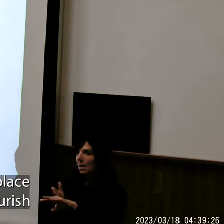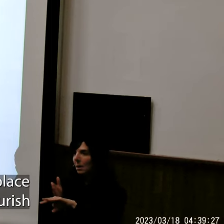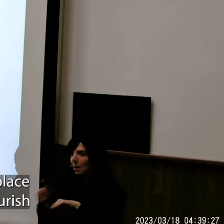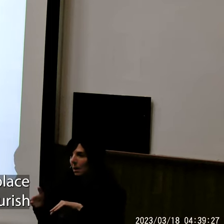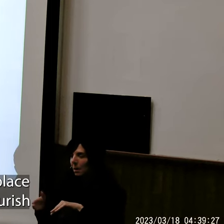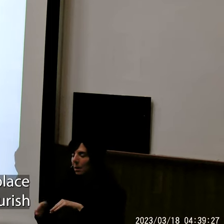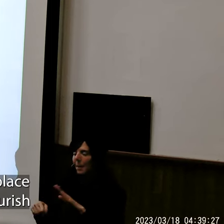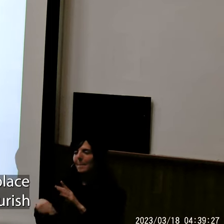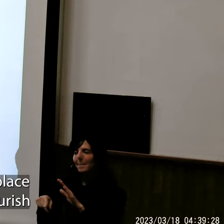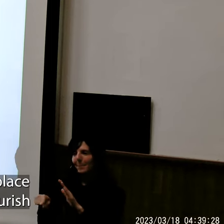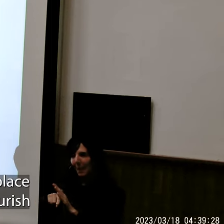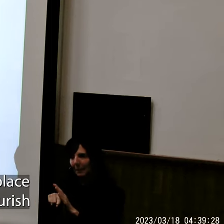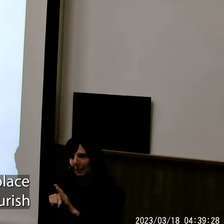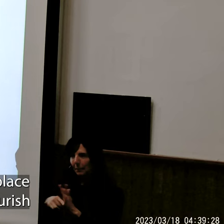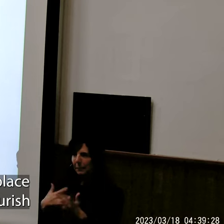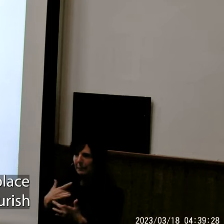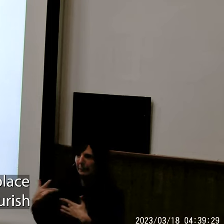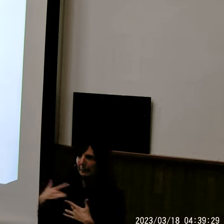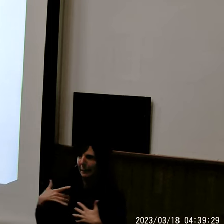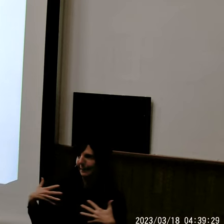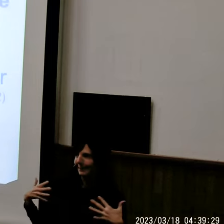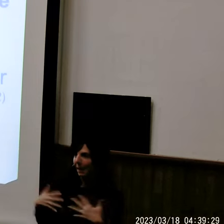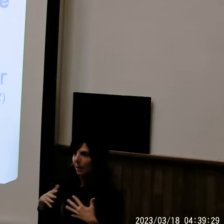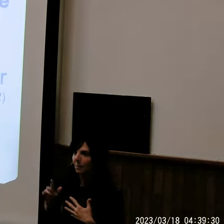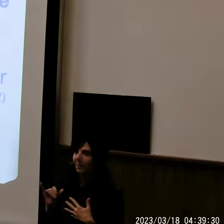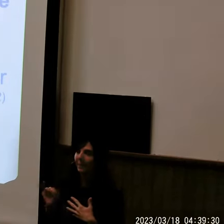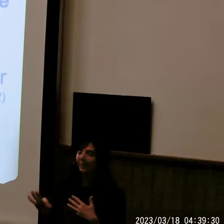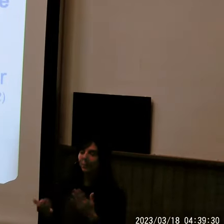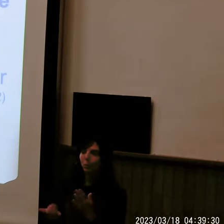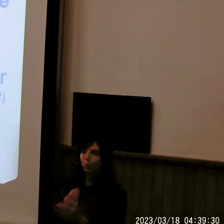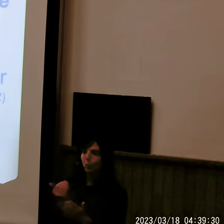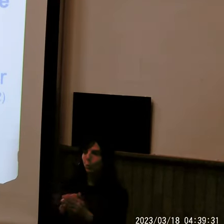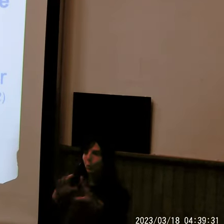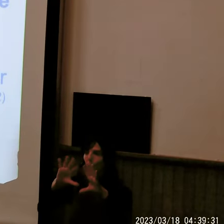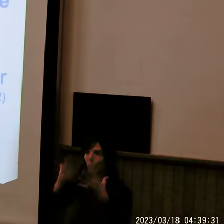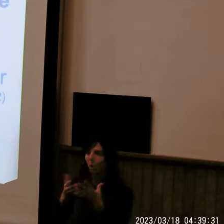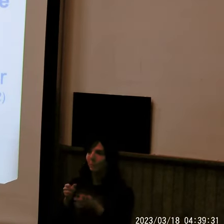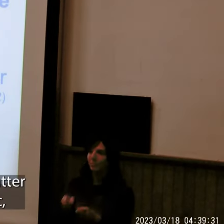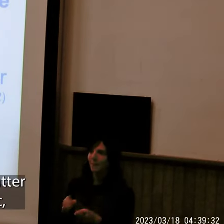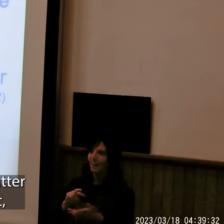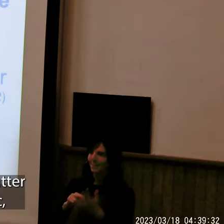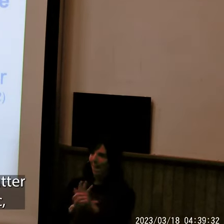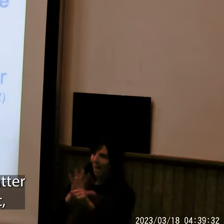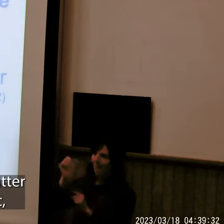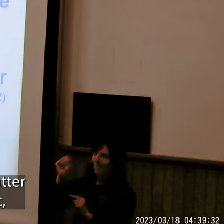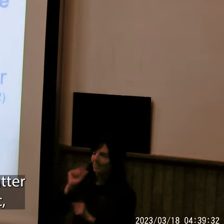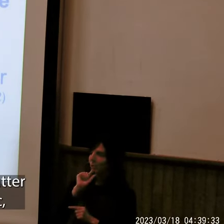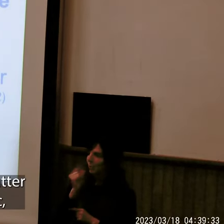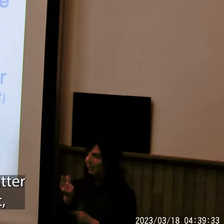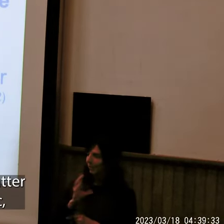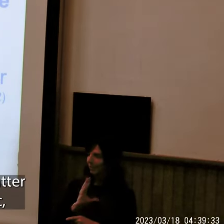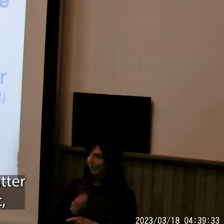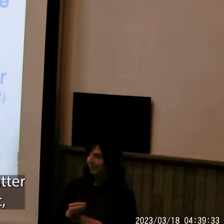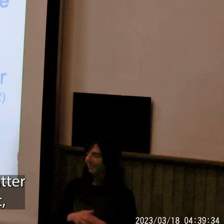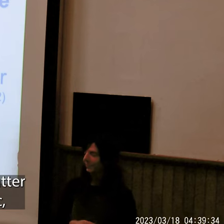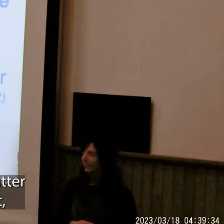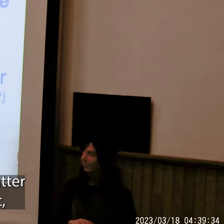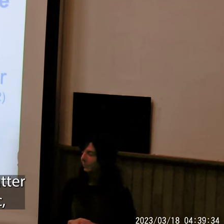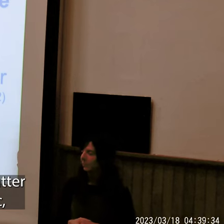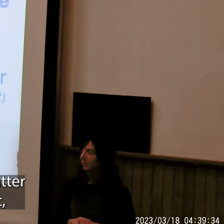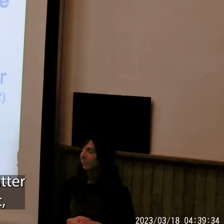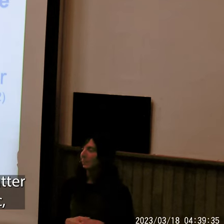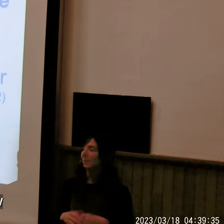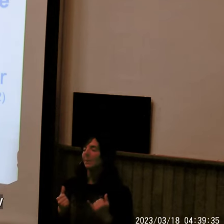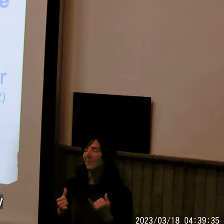loss, but also a place where new queer worlds might flourish. For people of all identities standing now in these latter days